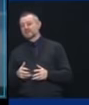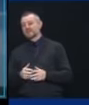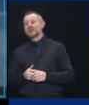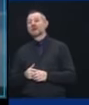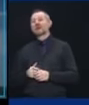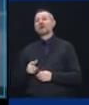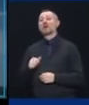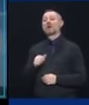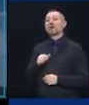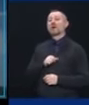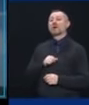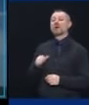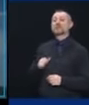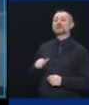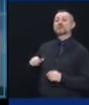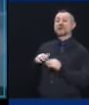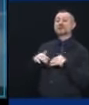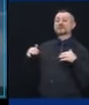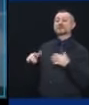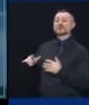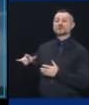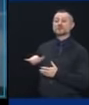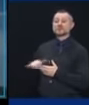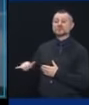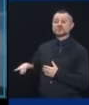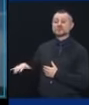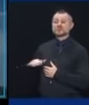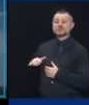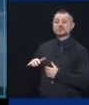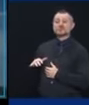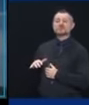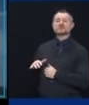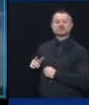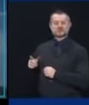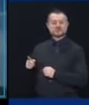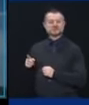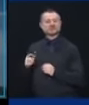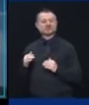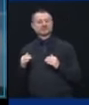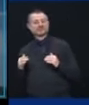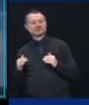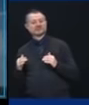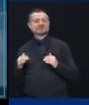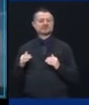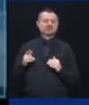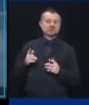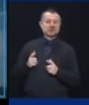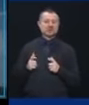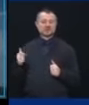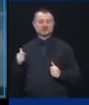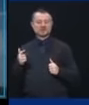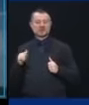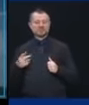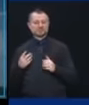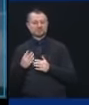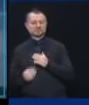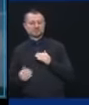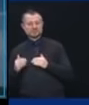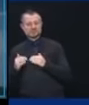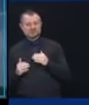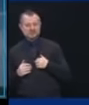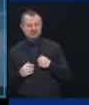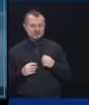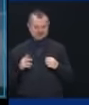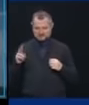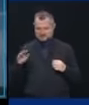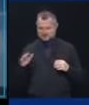larger gap in their budgets. So there's a funding funding differential also that's part of the budget.